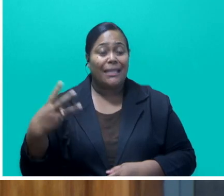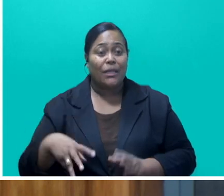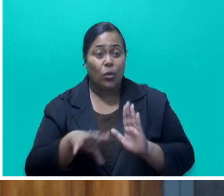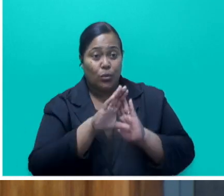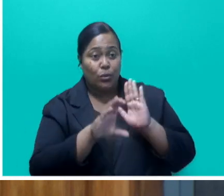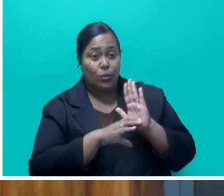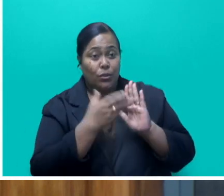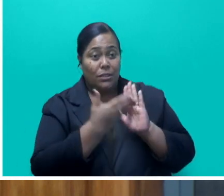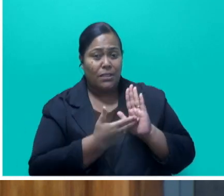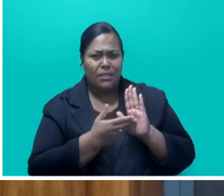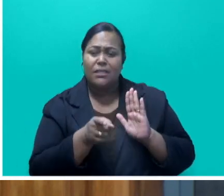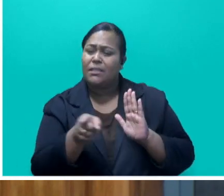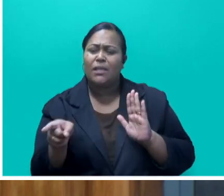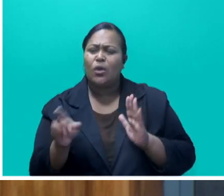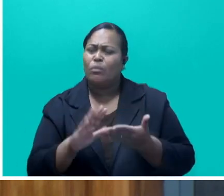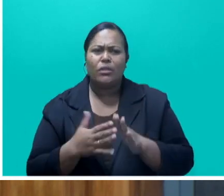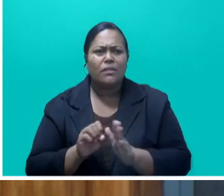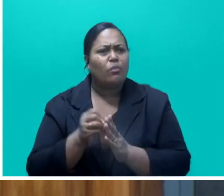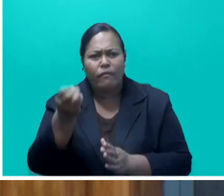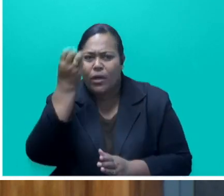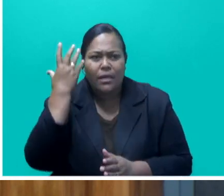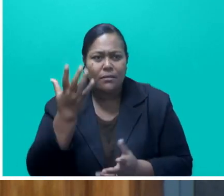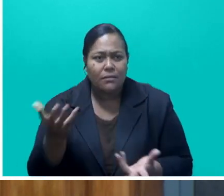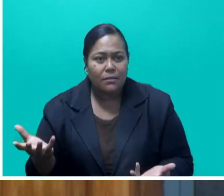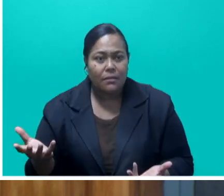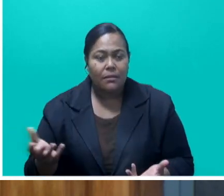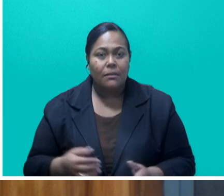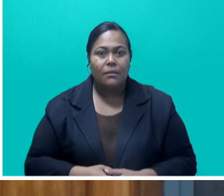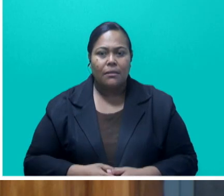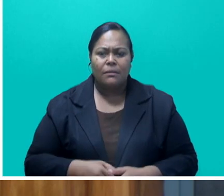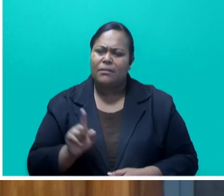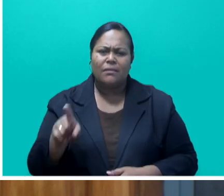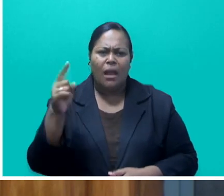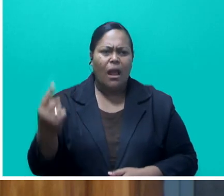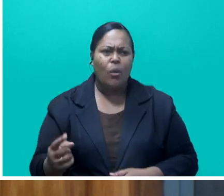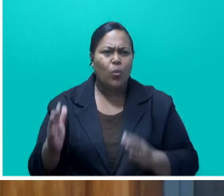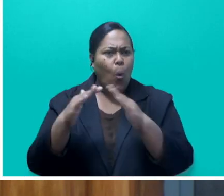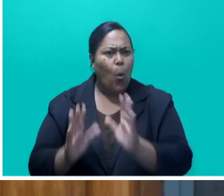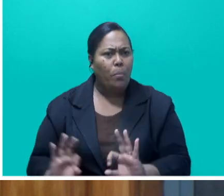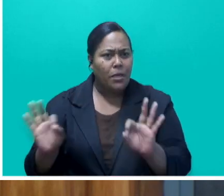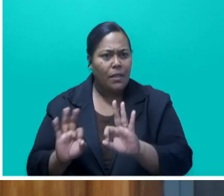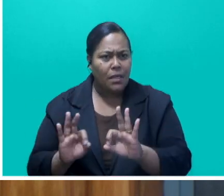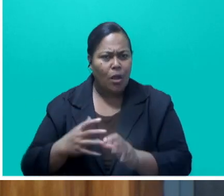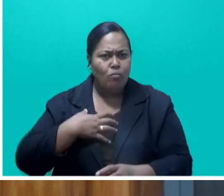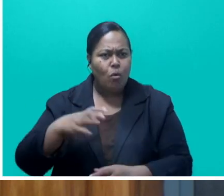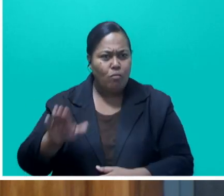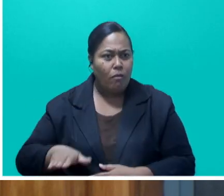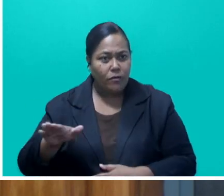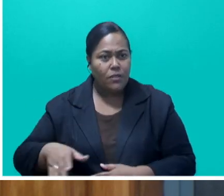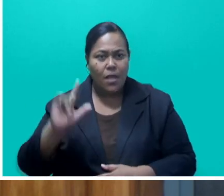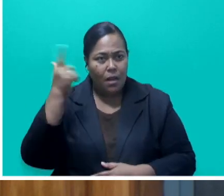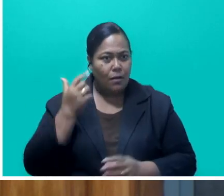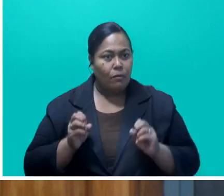these communities have been totally forgotten. This has led to destitute and increasing poverty with a lack of